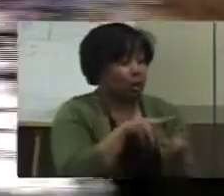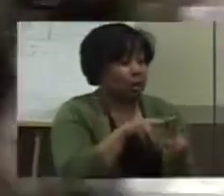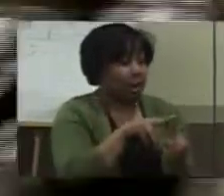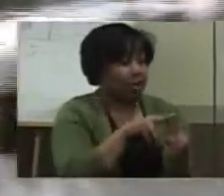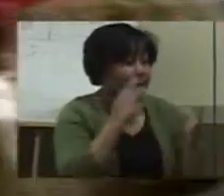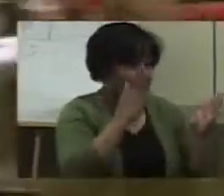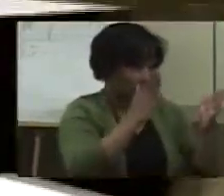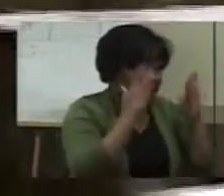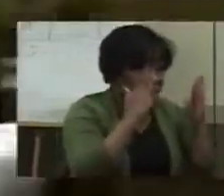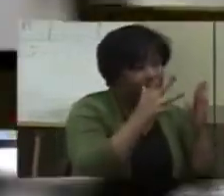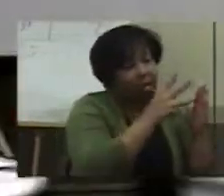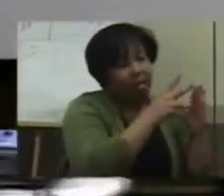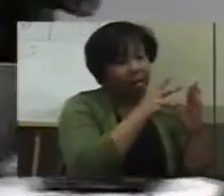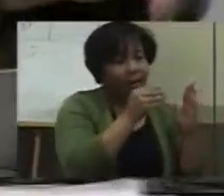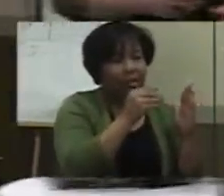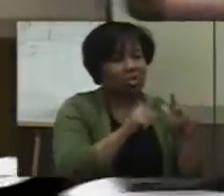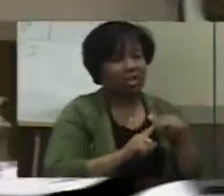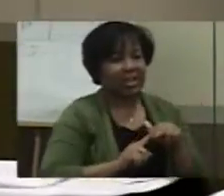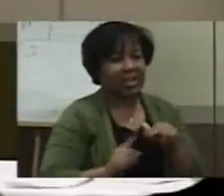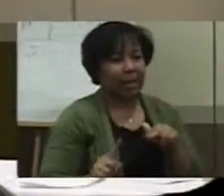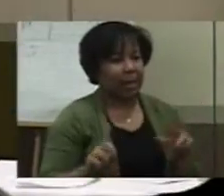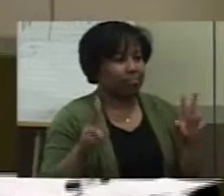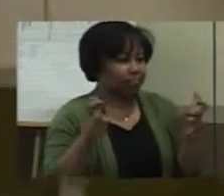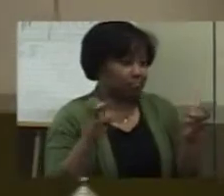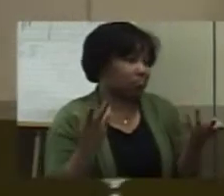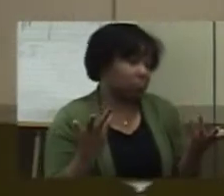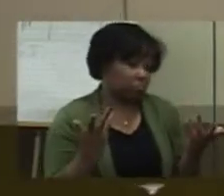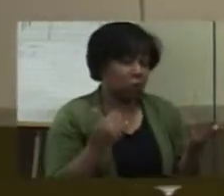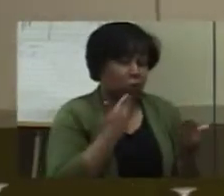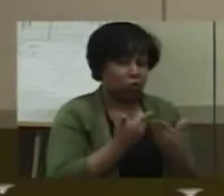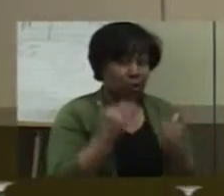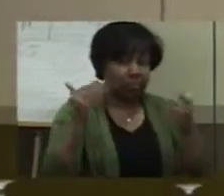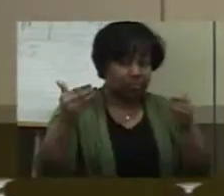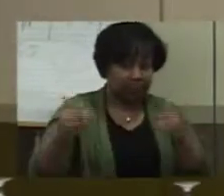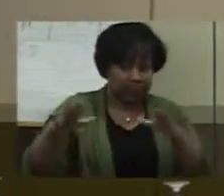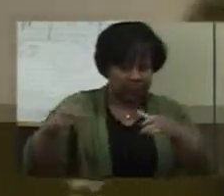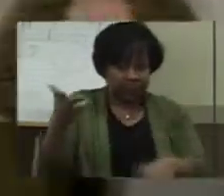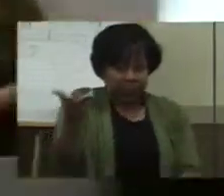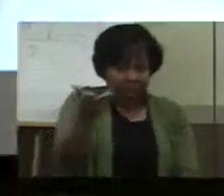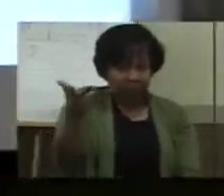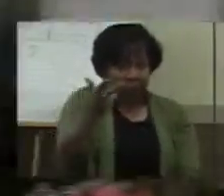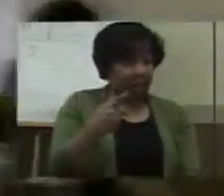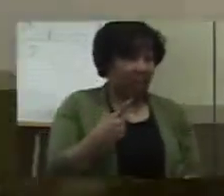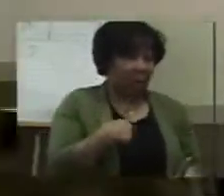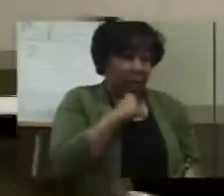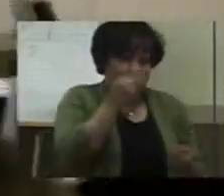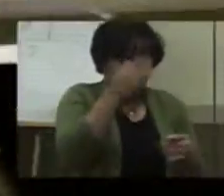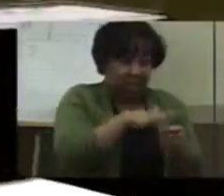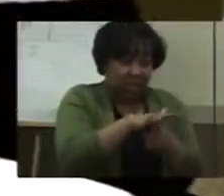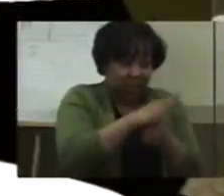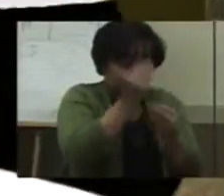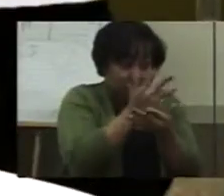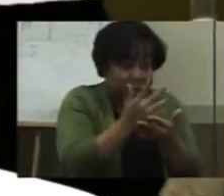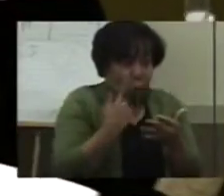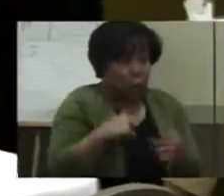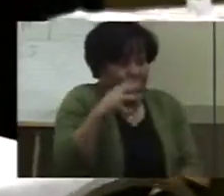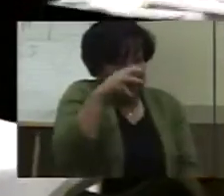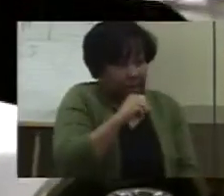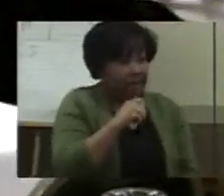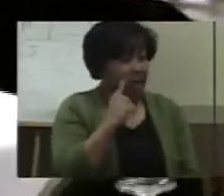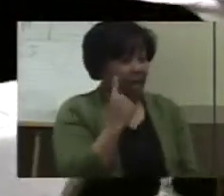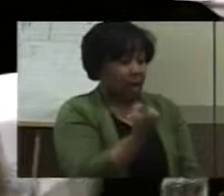some attention and she gets to escape. Okay, great. Next group. We didn't have enough information, so we took our best guess.